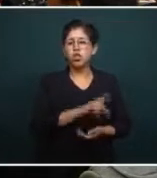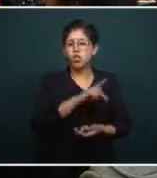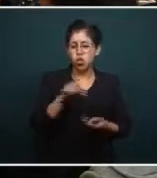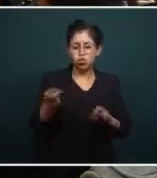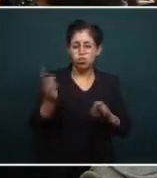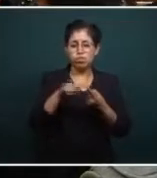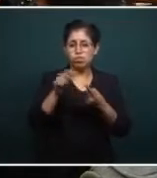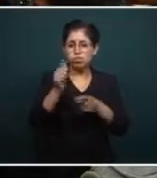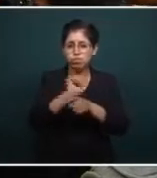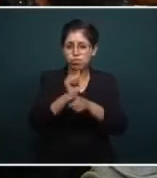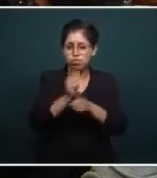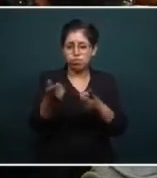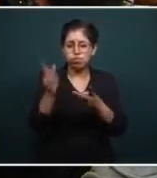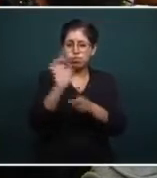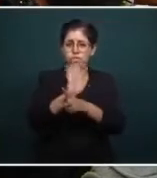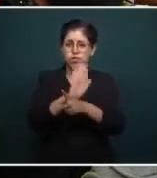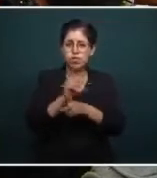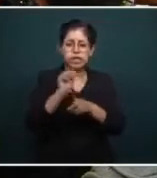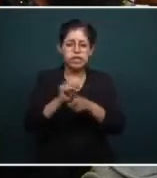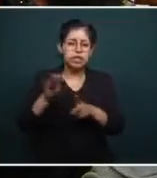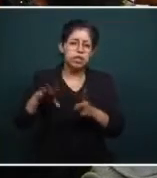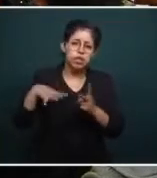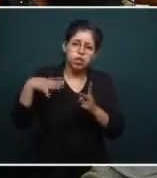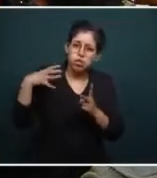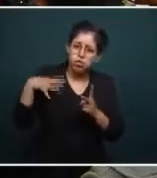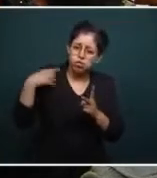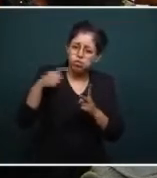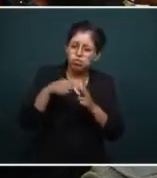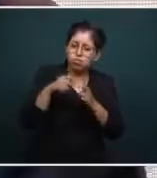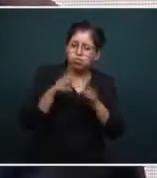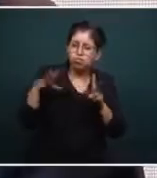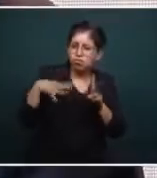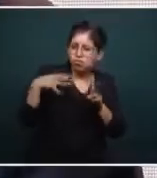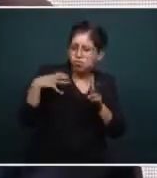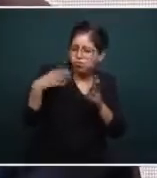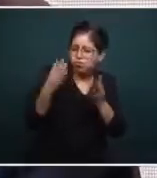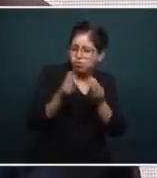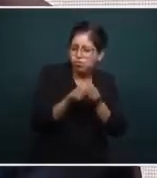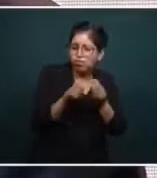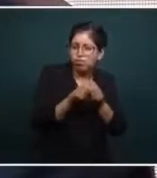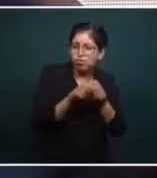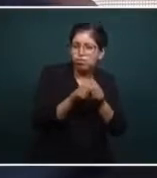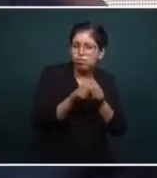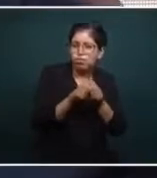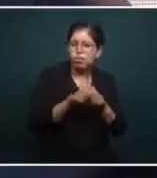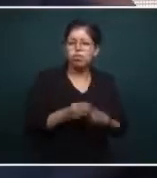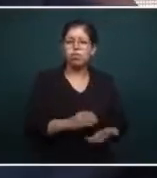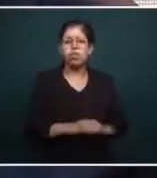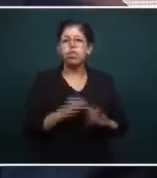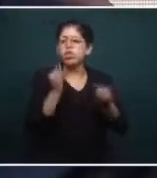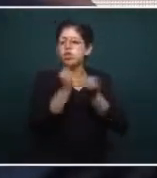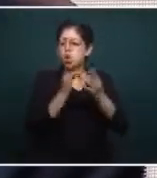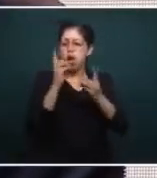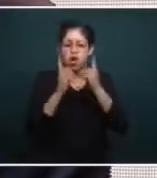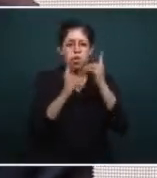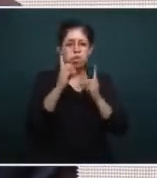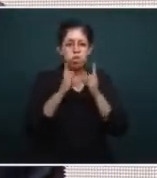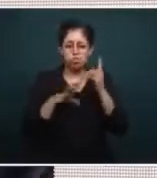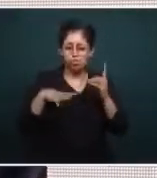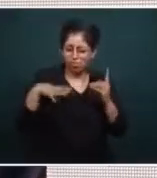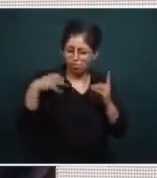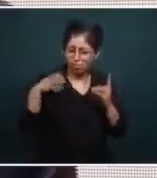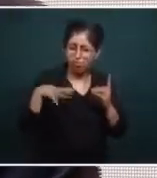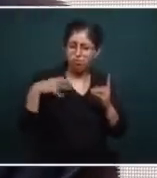everything is en su falling esfuerzo, on their el effort, esfuerzo que hacen en lo on personal, the en personal el caso effort del they're deporte, making. el And in the esfuerzo de case